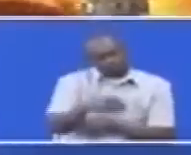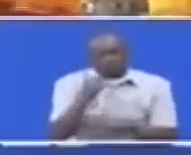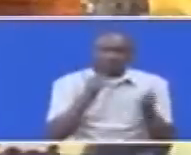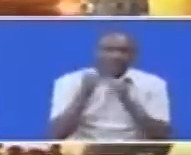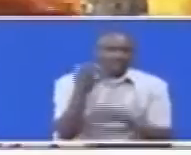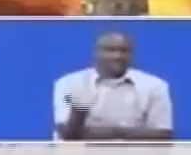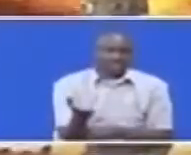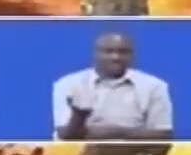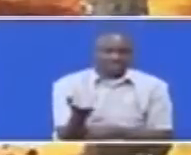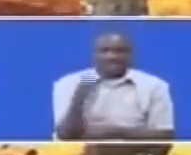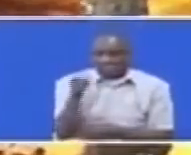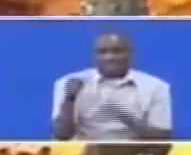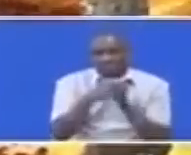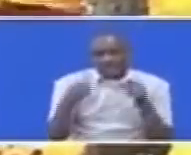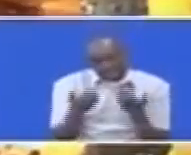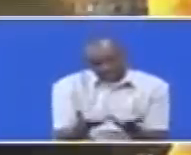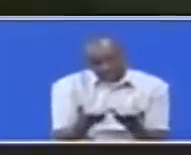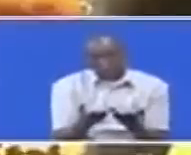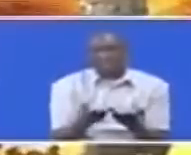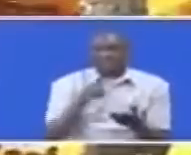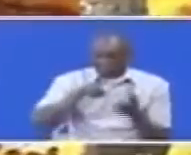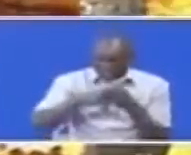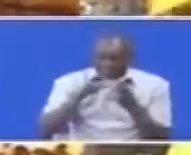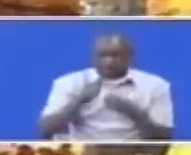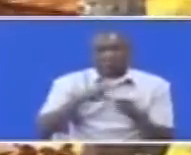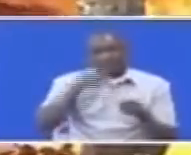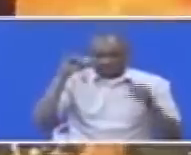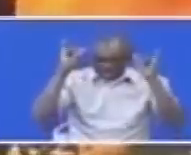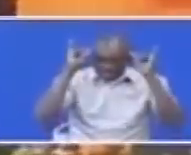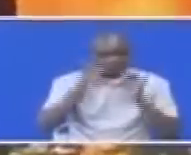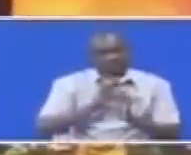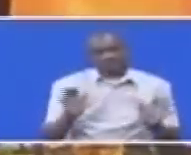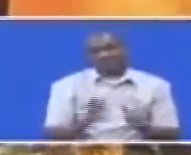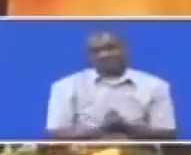The conflict reportedly stemming from cattle rustling. Samogena, KTN News.